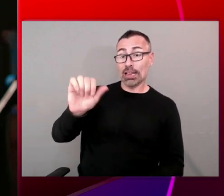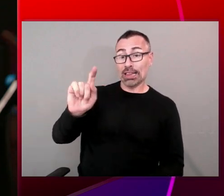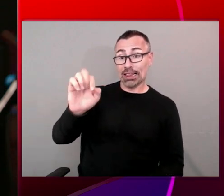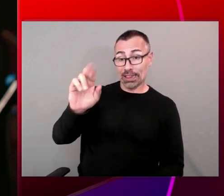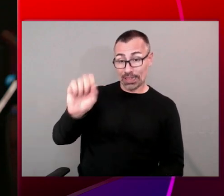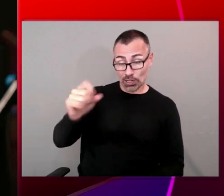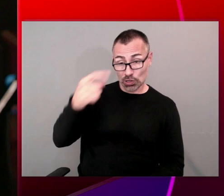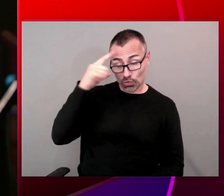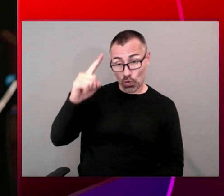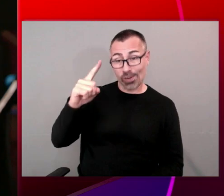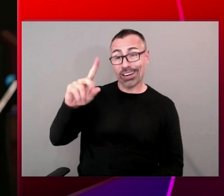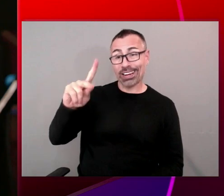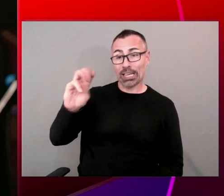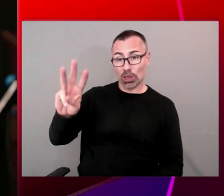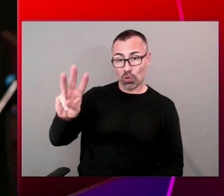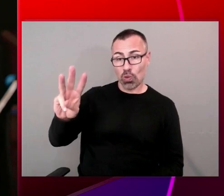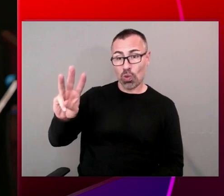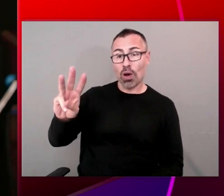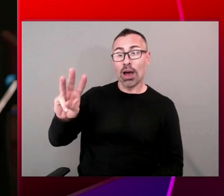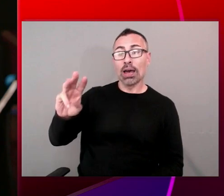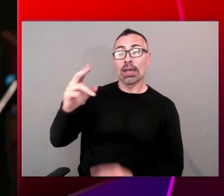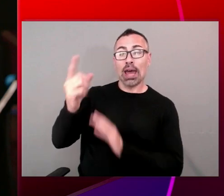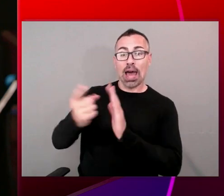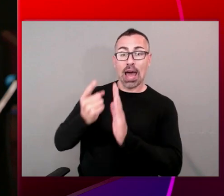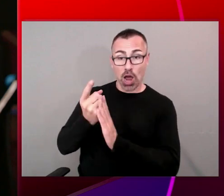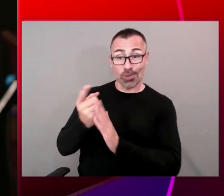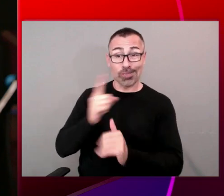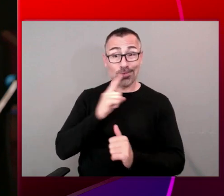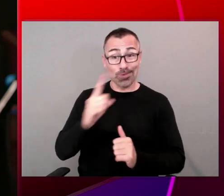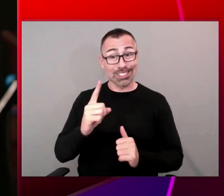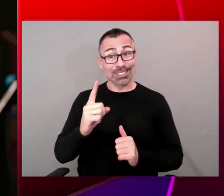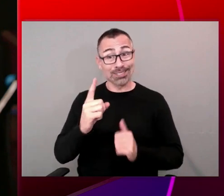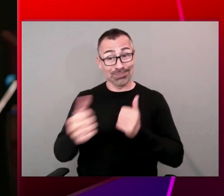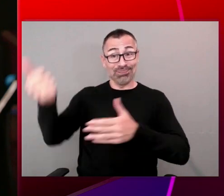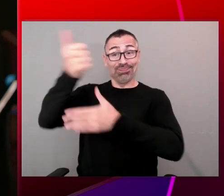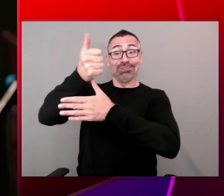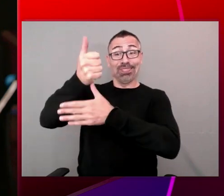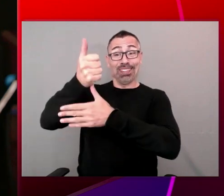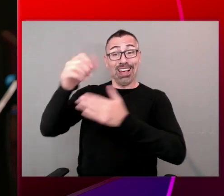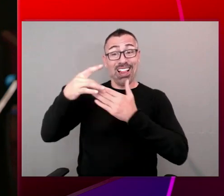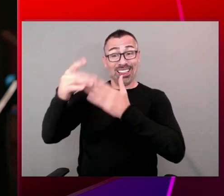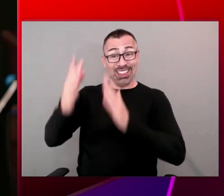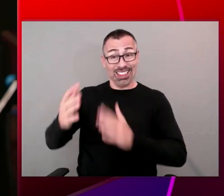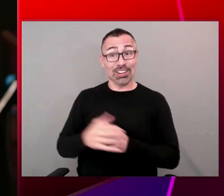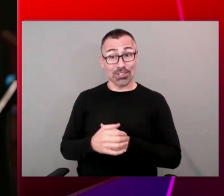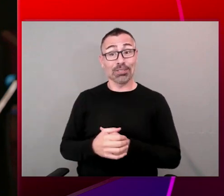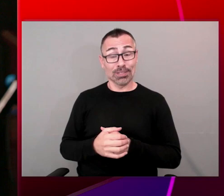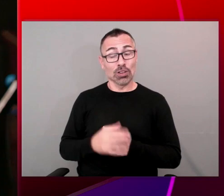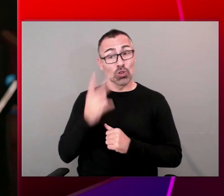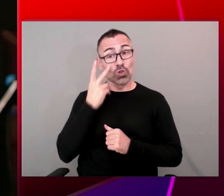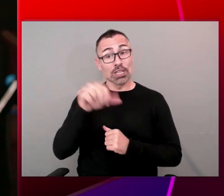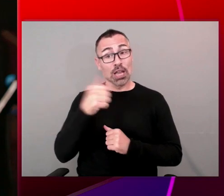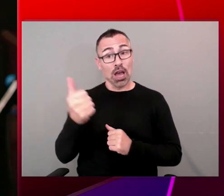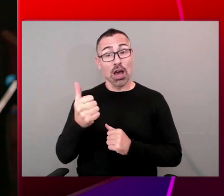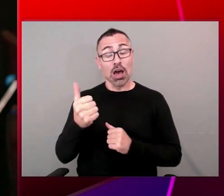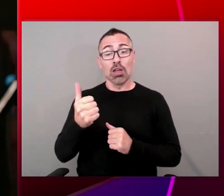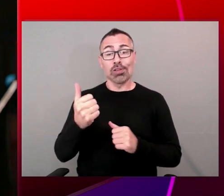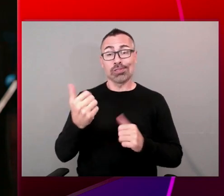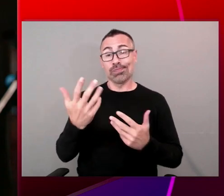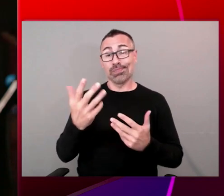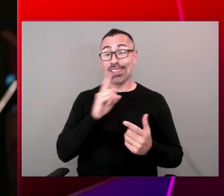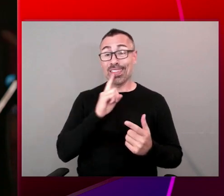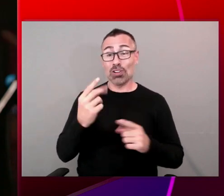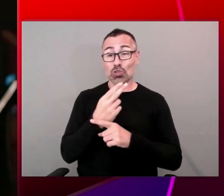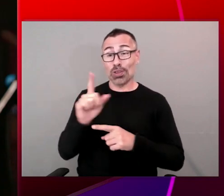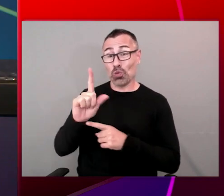leader in the industry on water efficiency. You see a lot of other water efficiency scores in the 1 liter or even